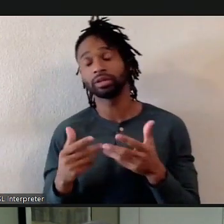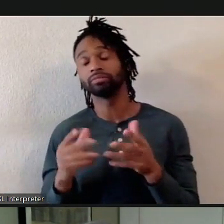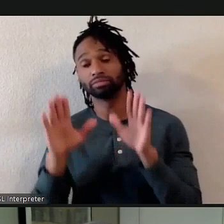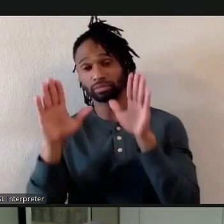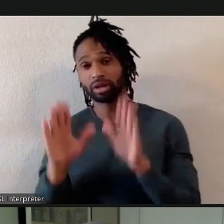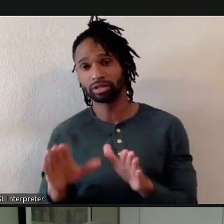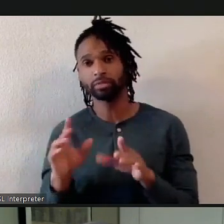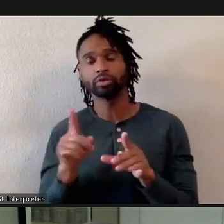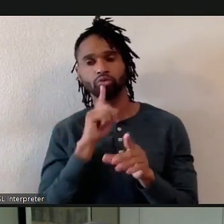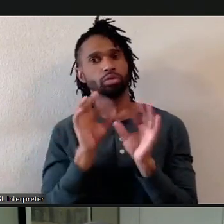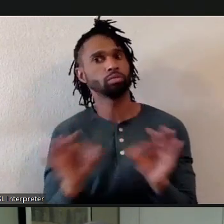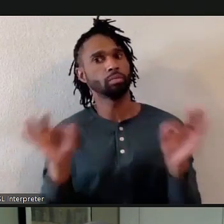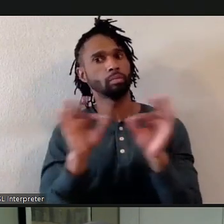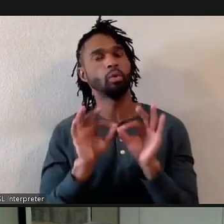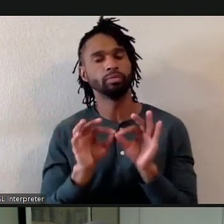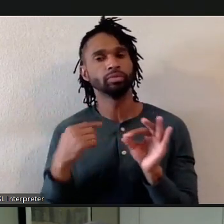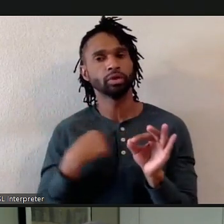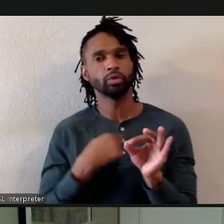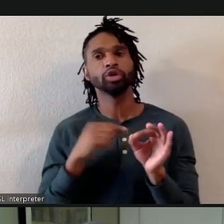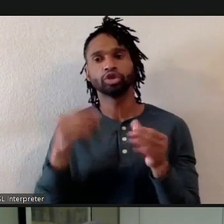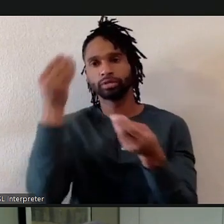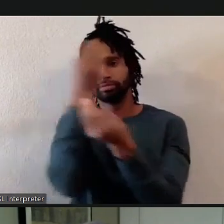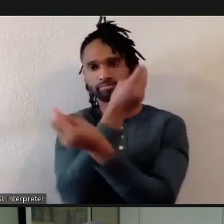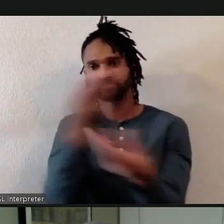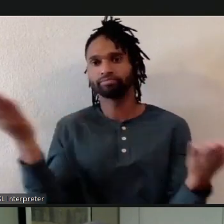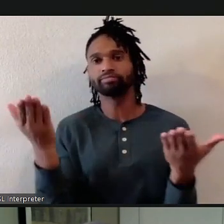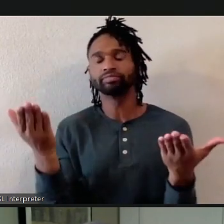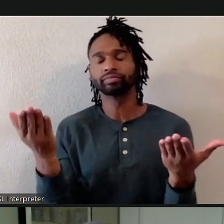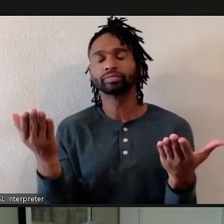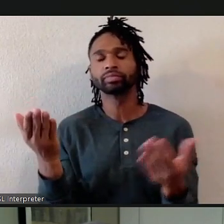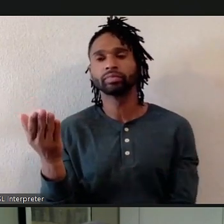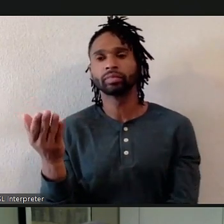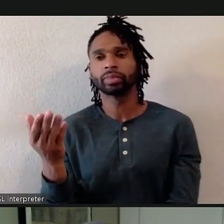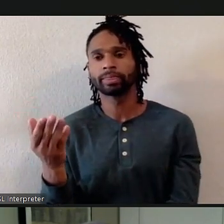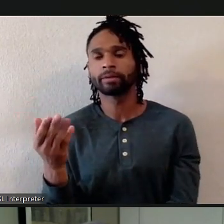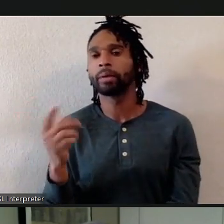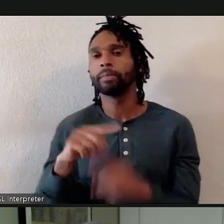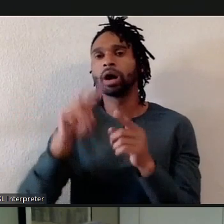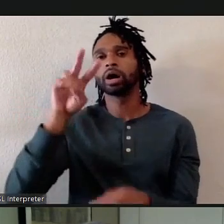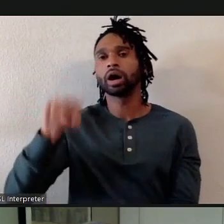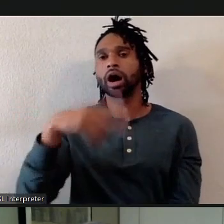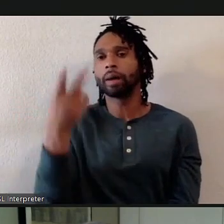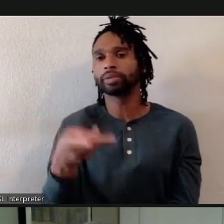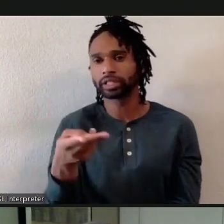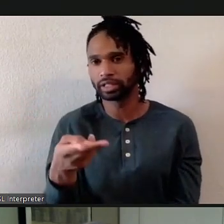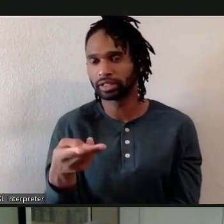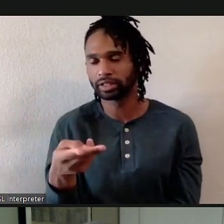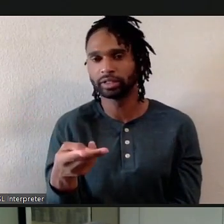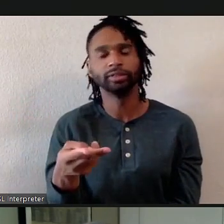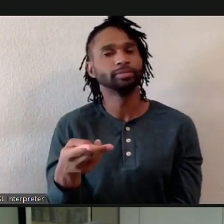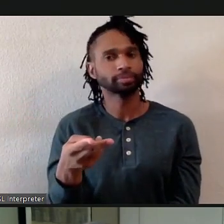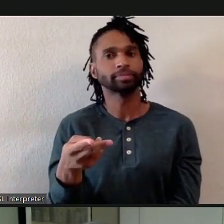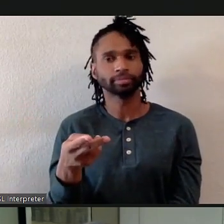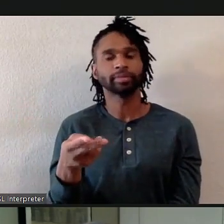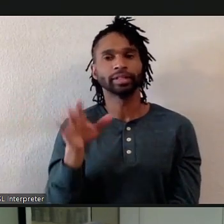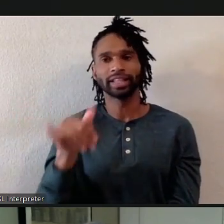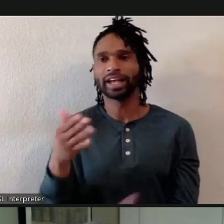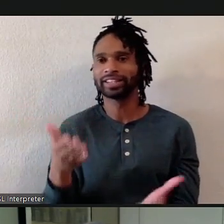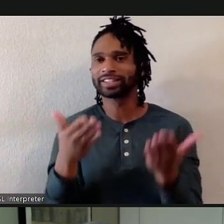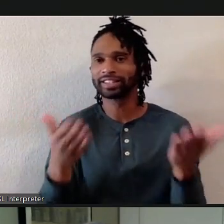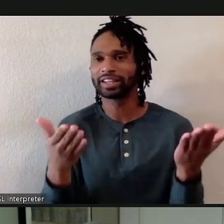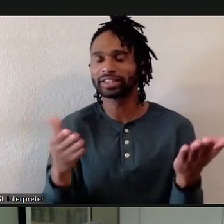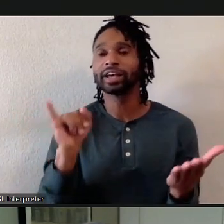important message that we should be sharing. I think on the converse side, on the back side of it, it also suggests that